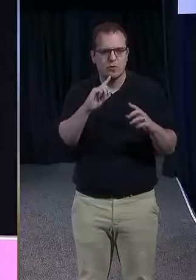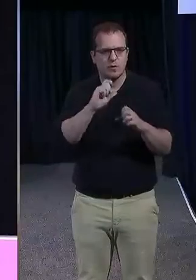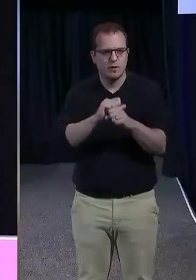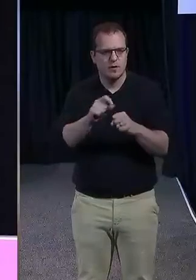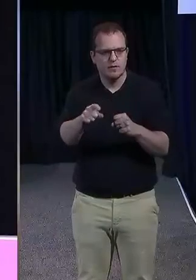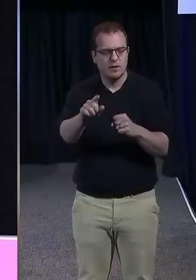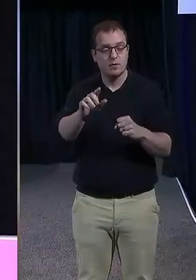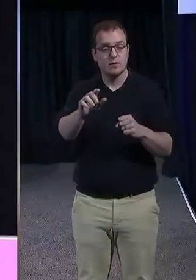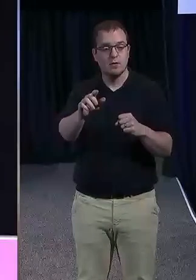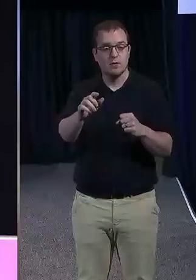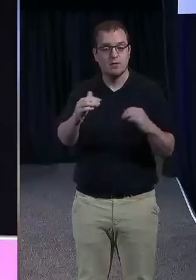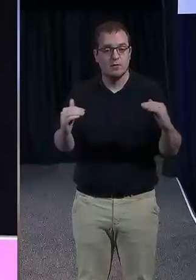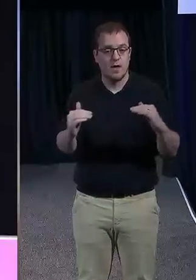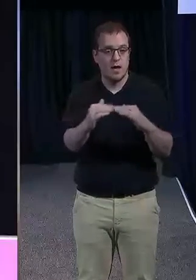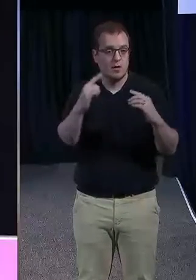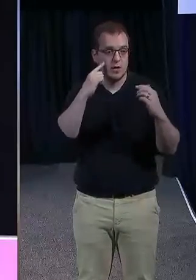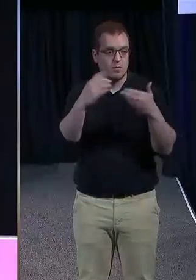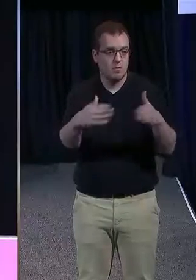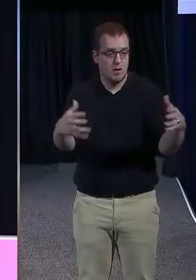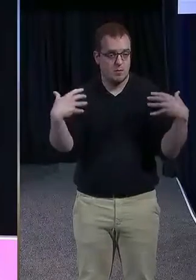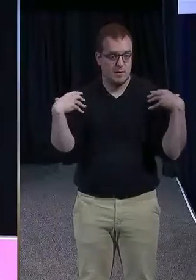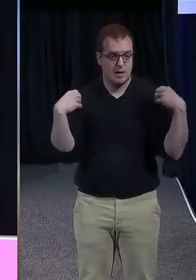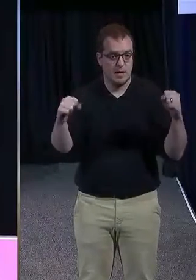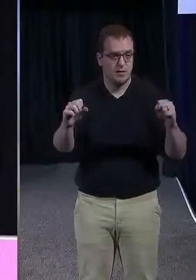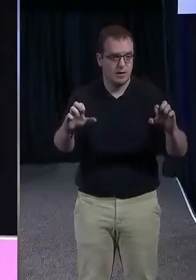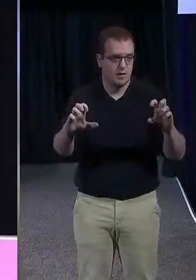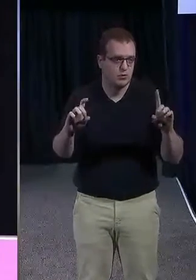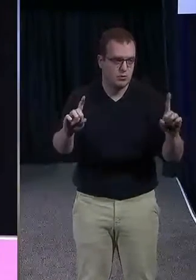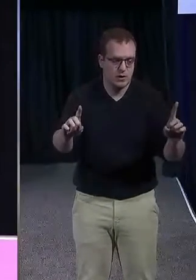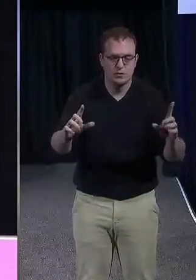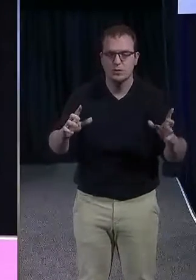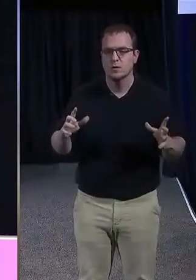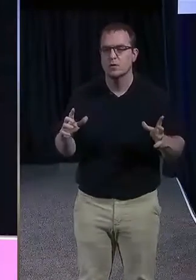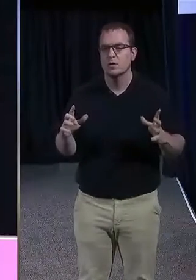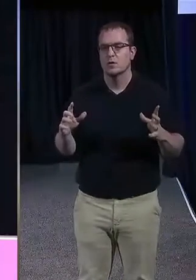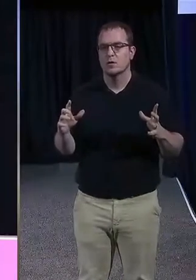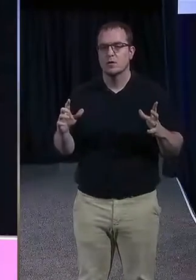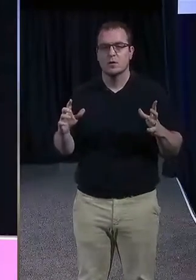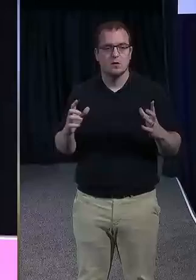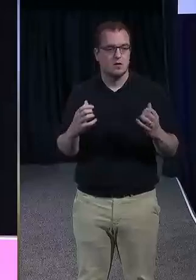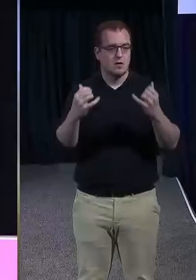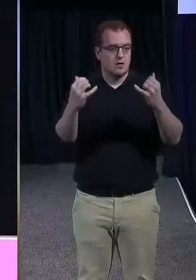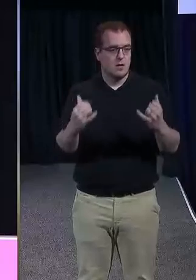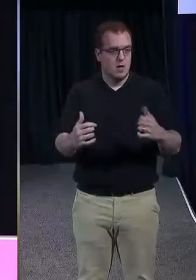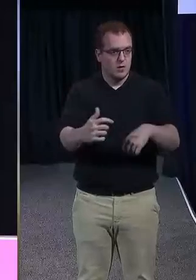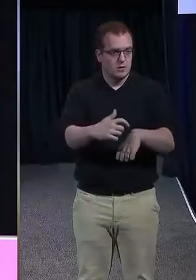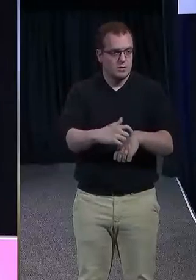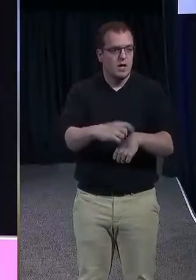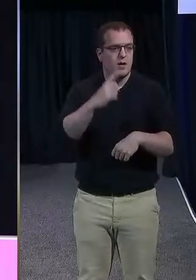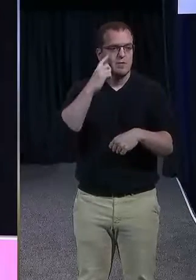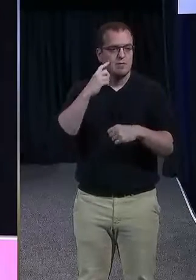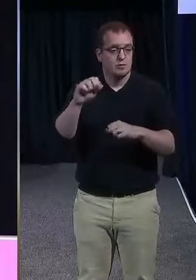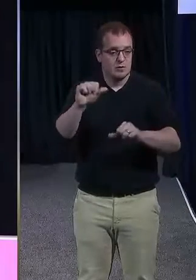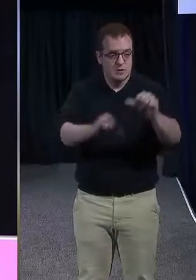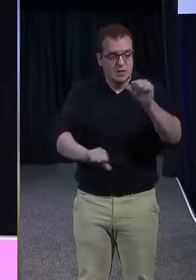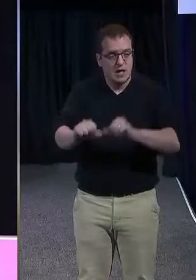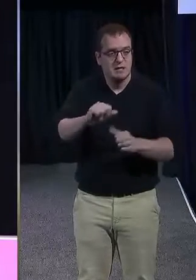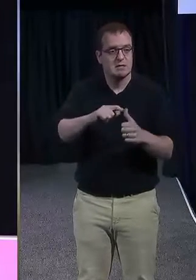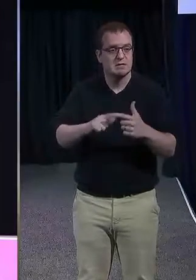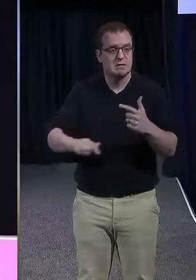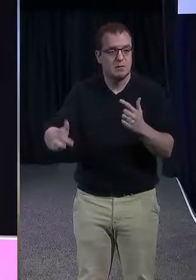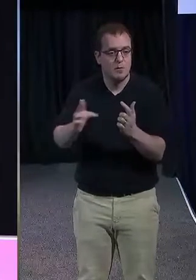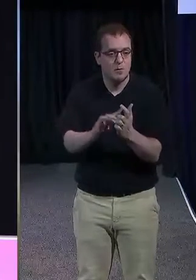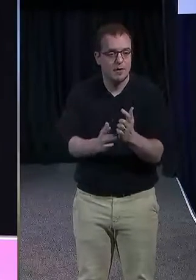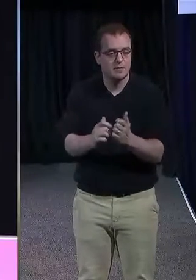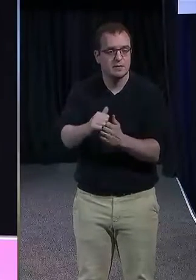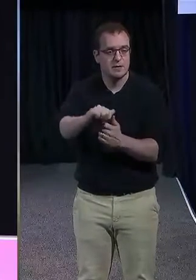health education, for setting a stage that says it's a time for science and medicine and education and law